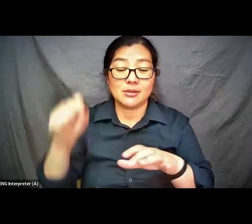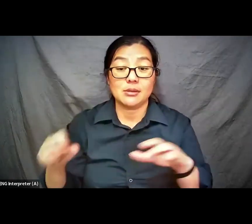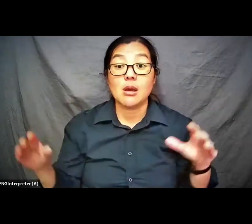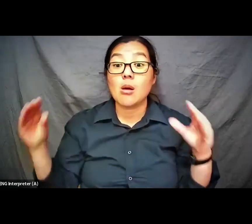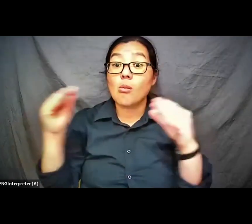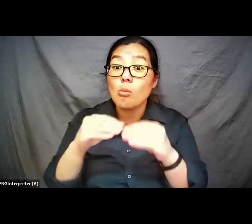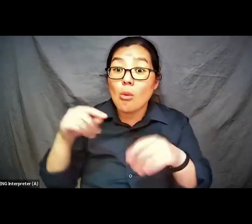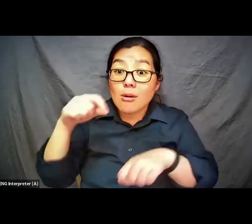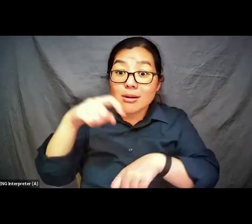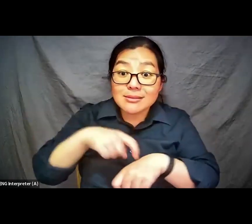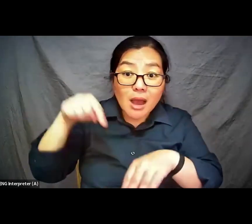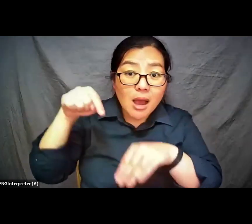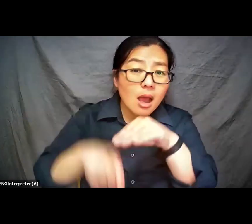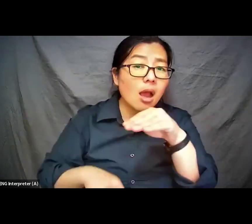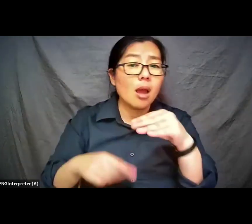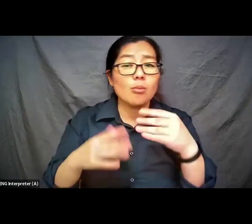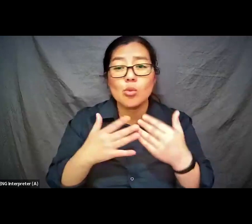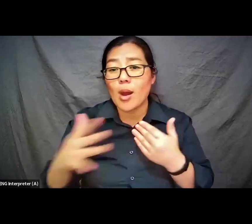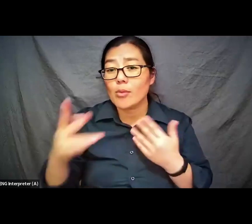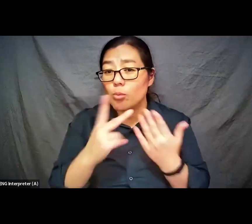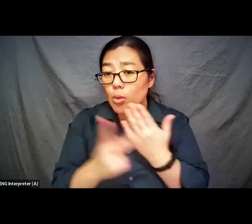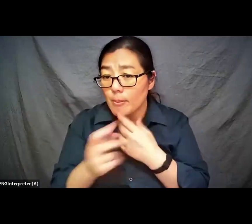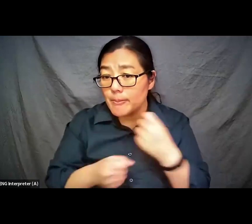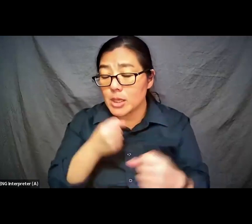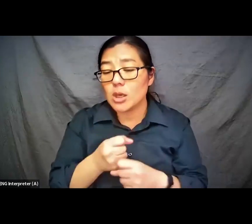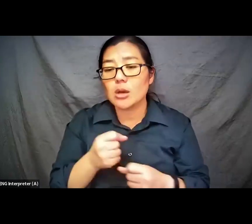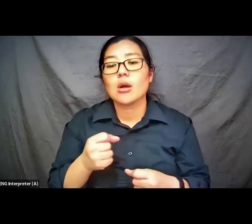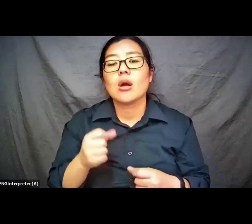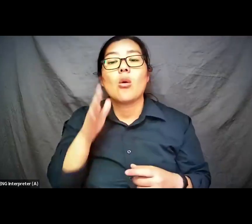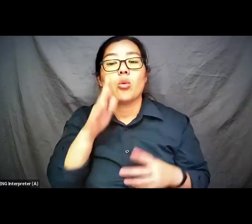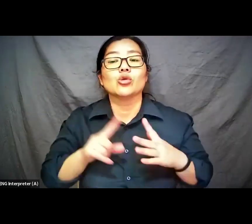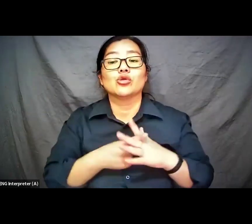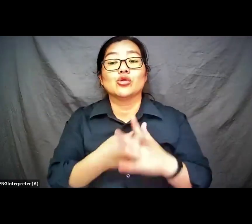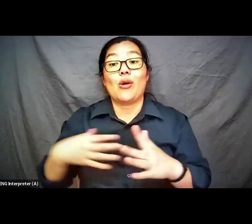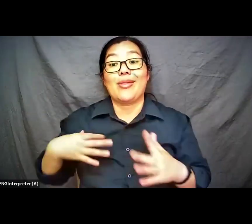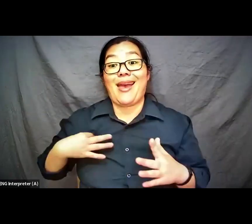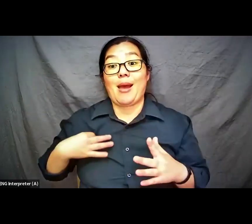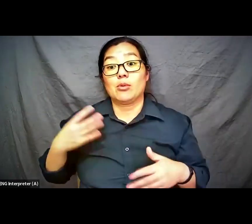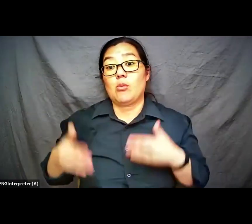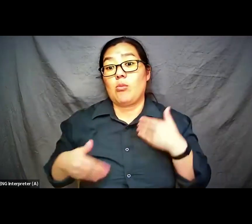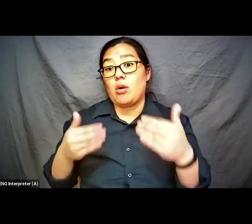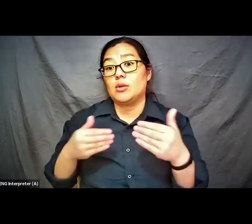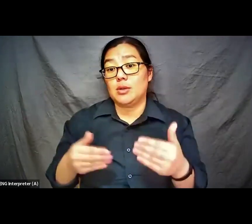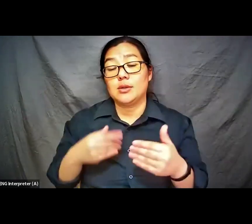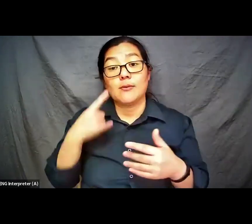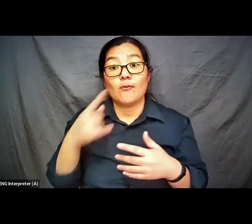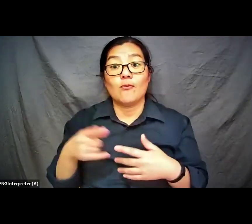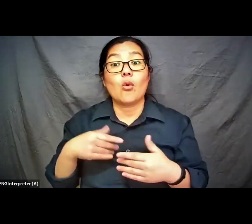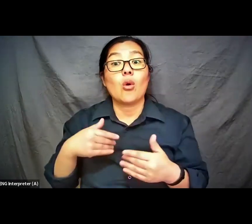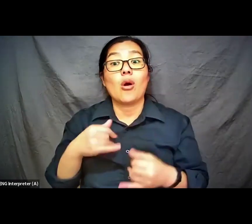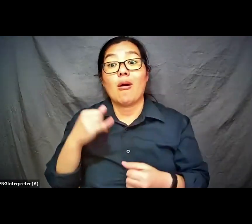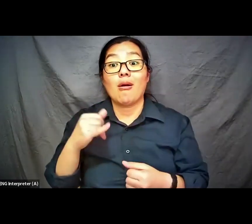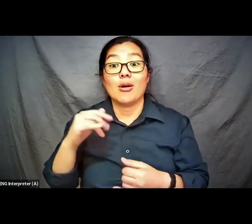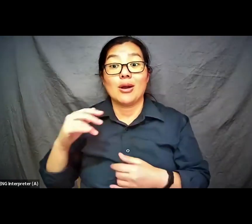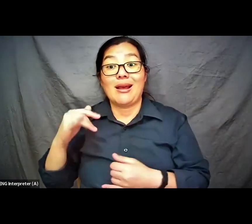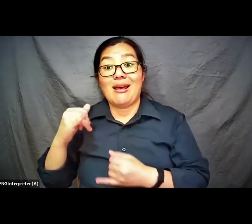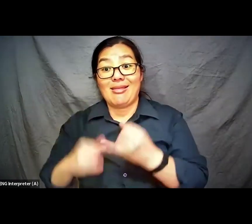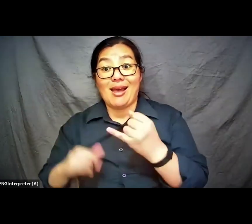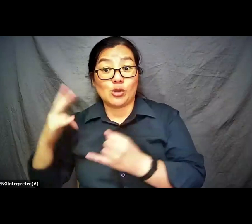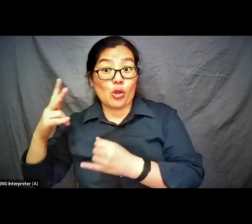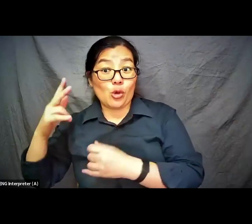formally. And so I just have such appreciation and respect and